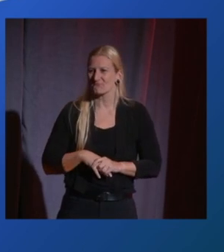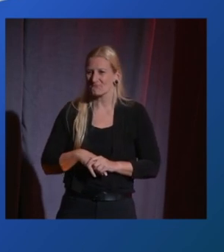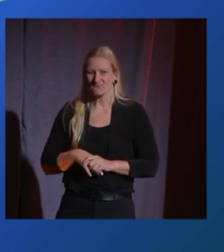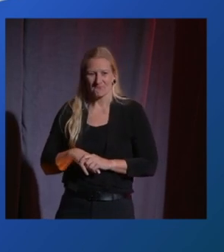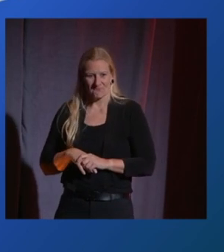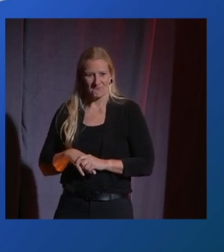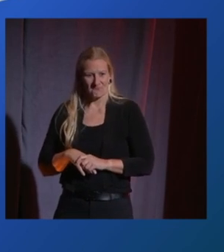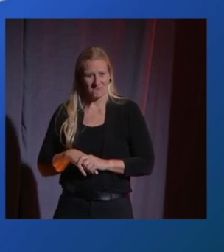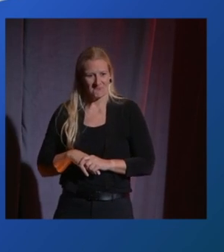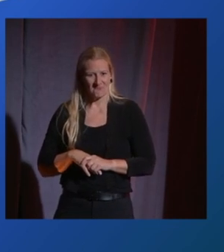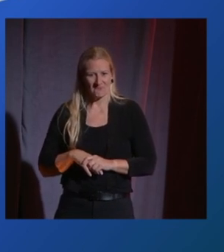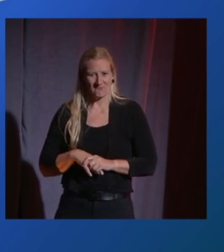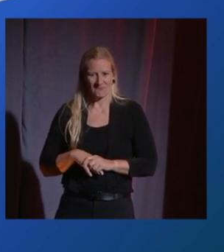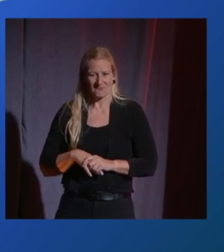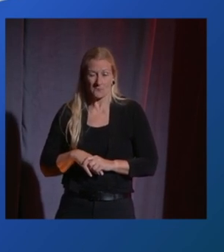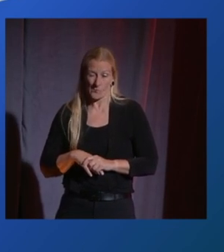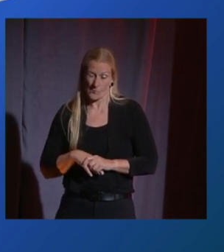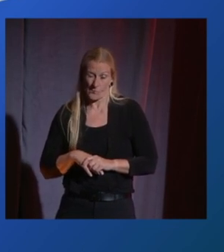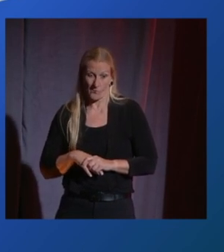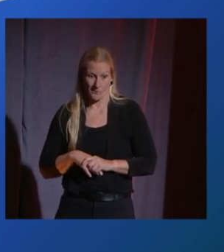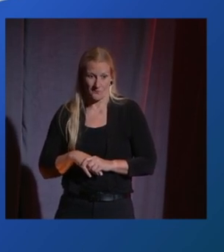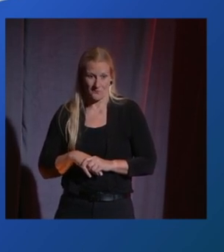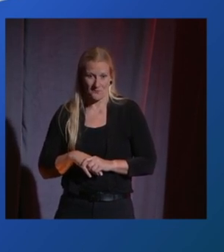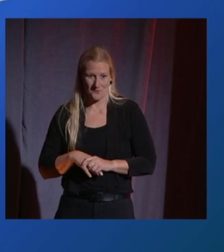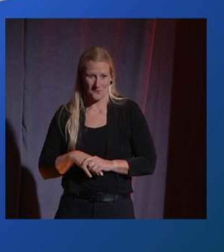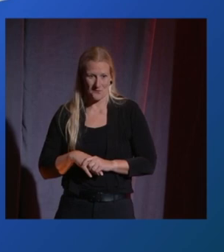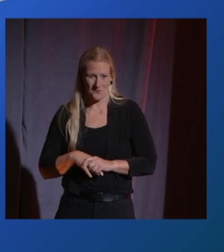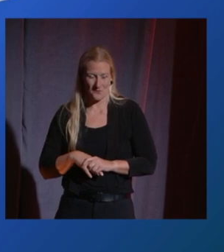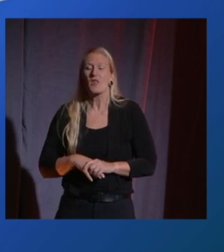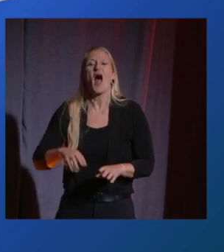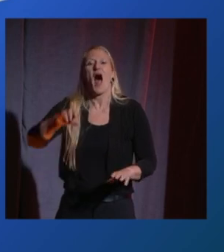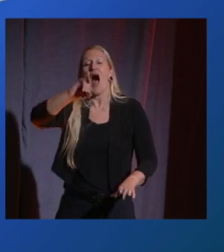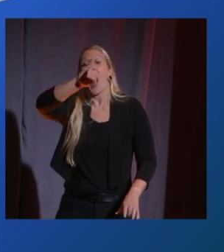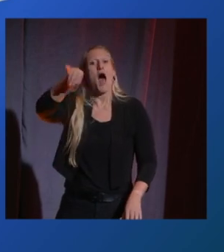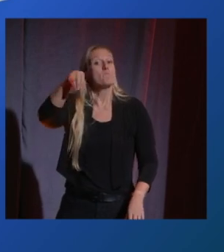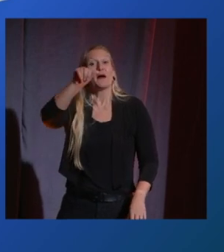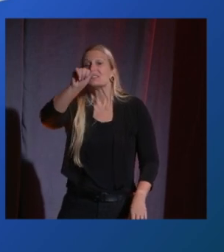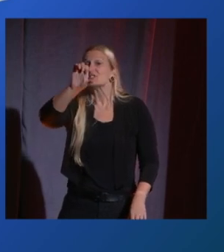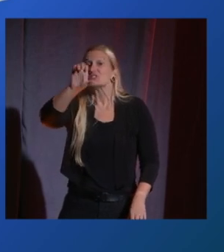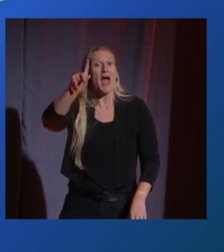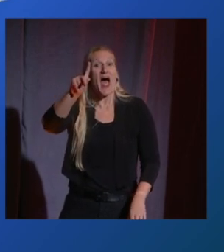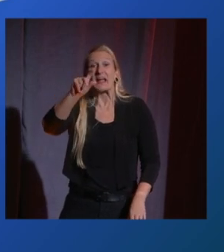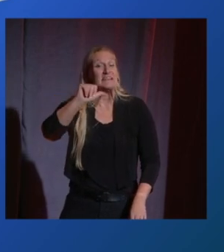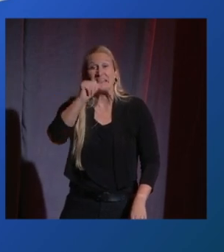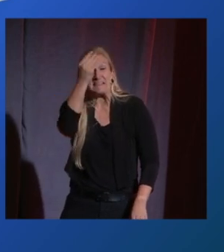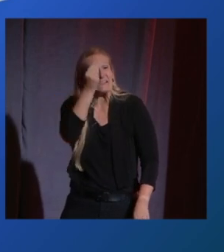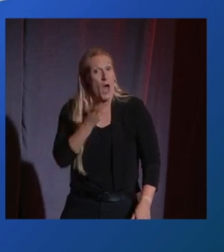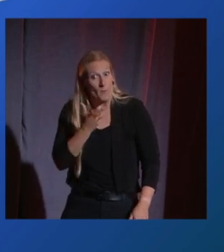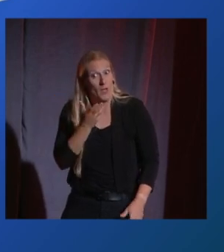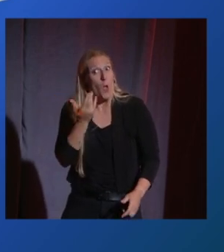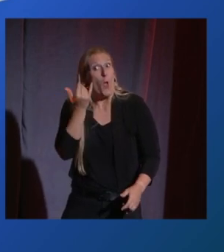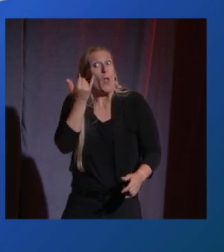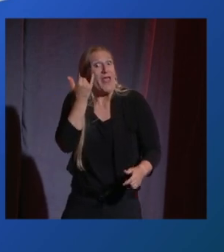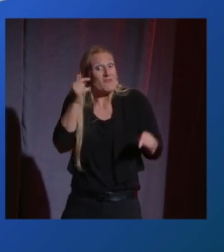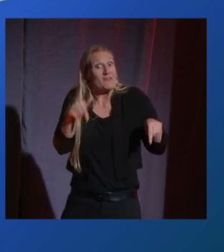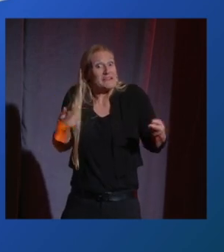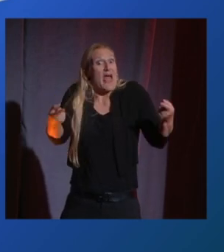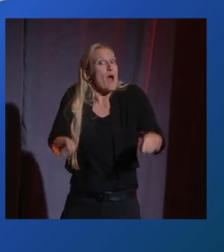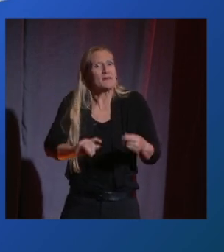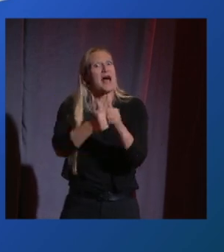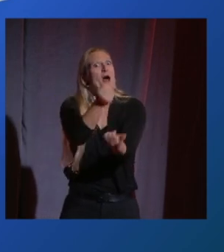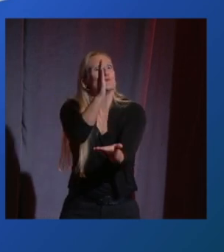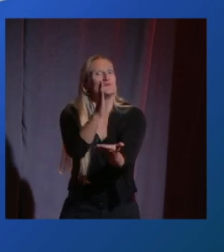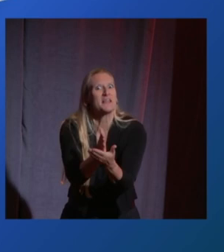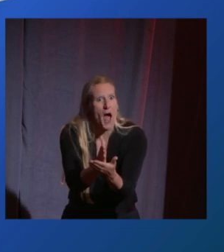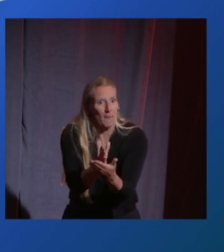good what uh Jack didn't tell me is once this happens how do you stop